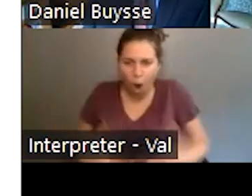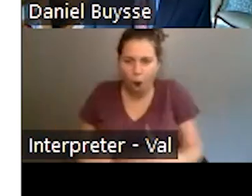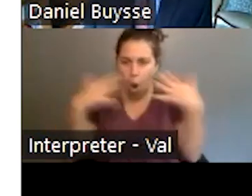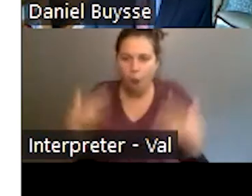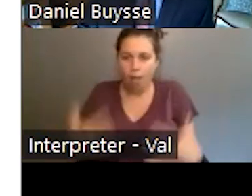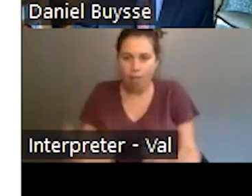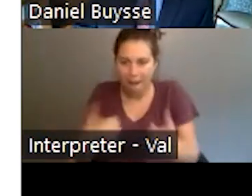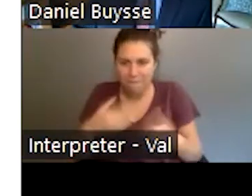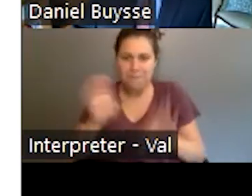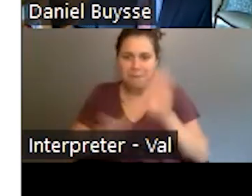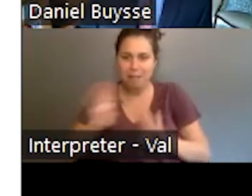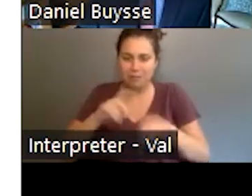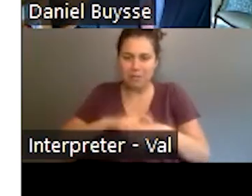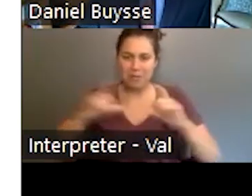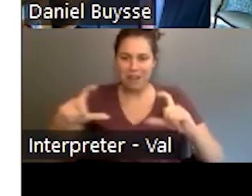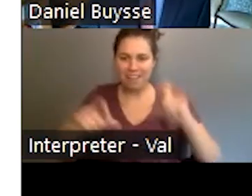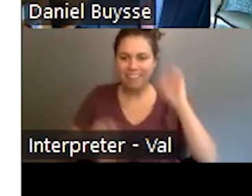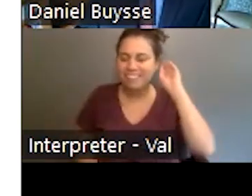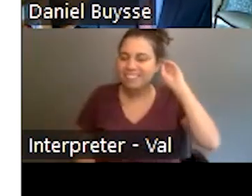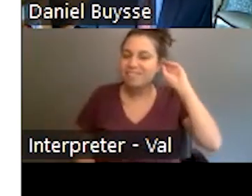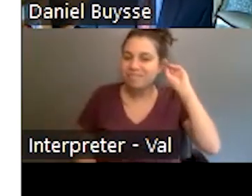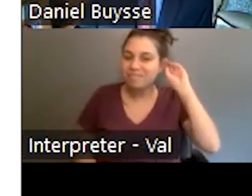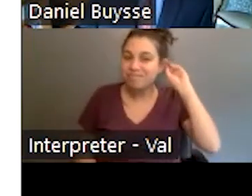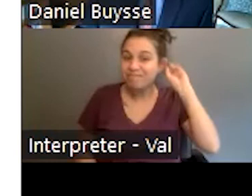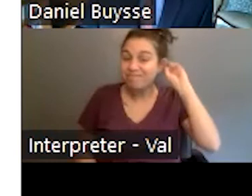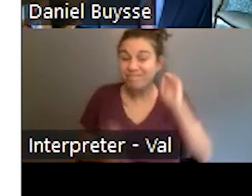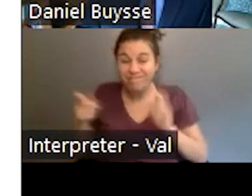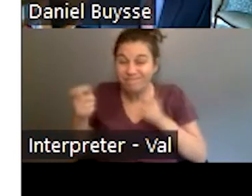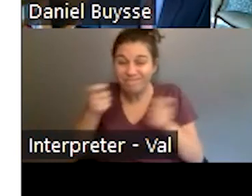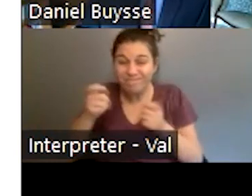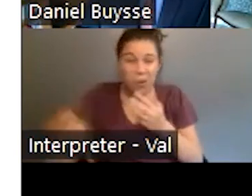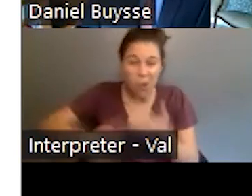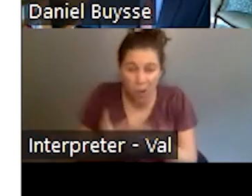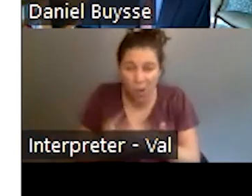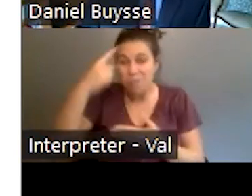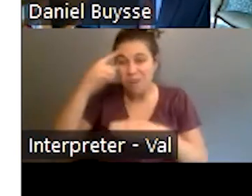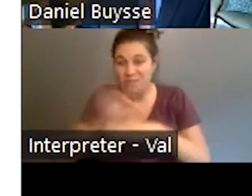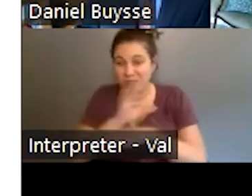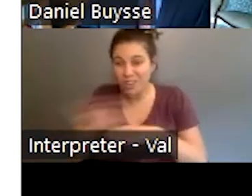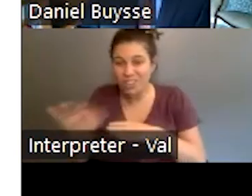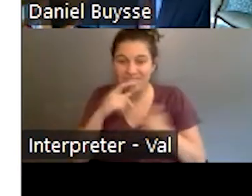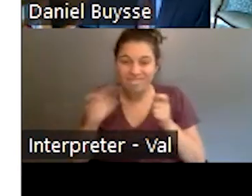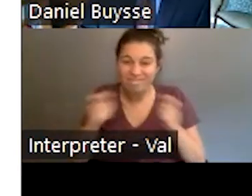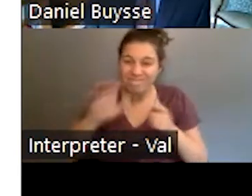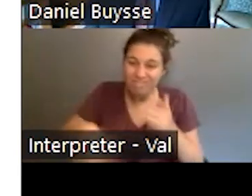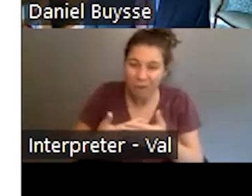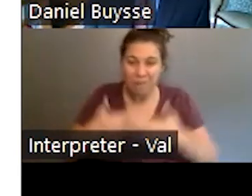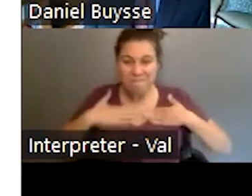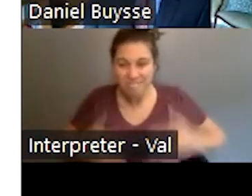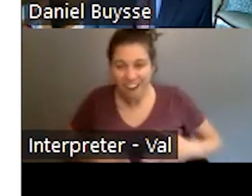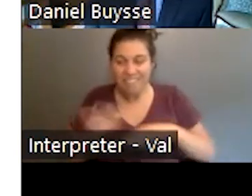Those biological clocks regulate all of our brain functions and all of our body